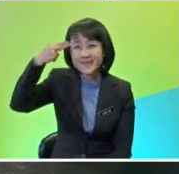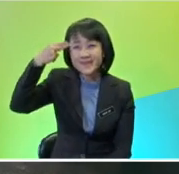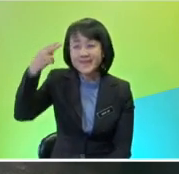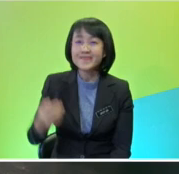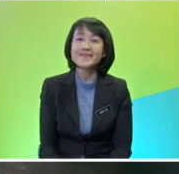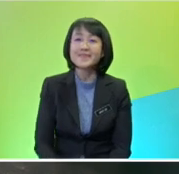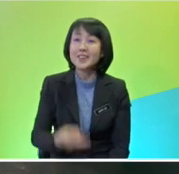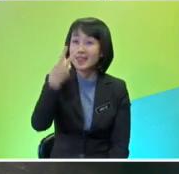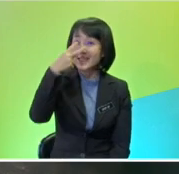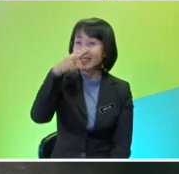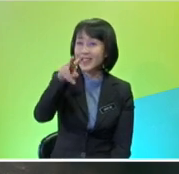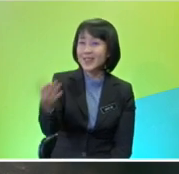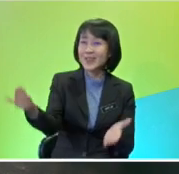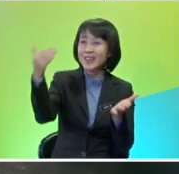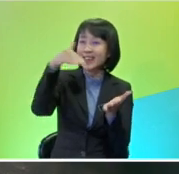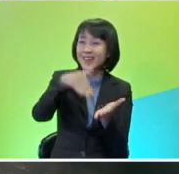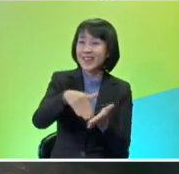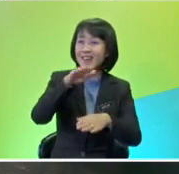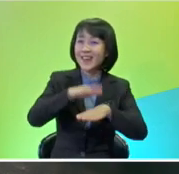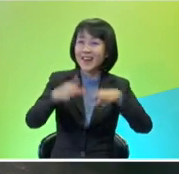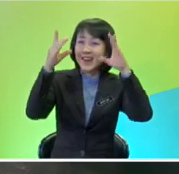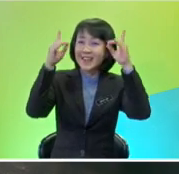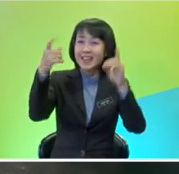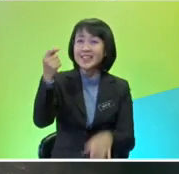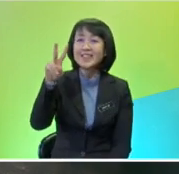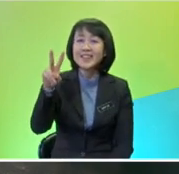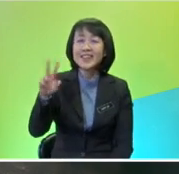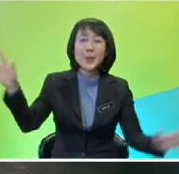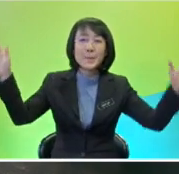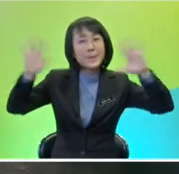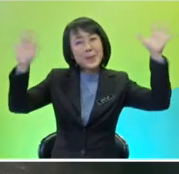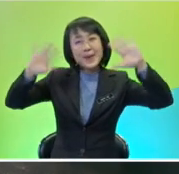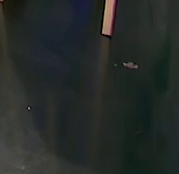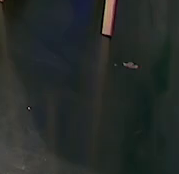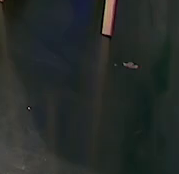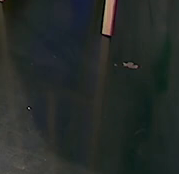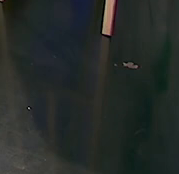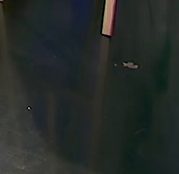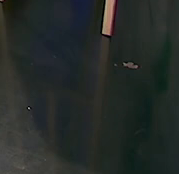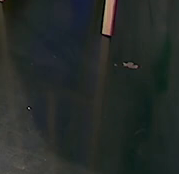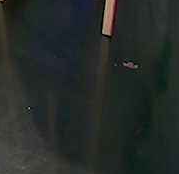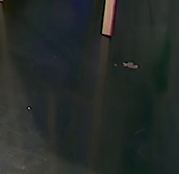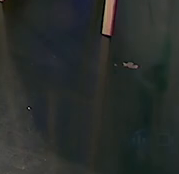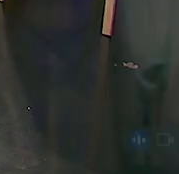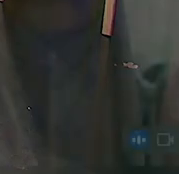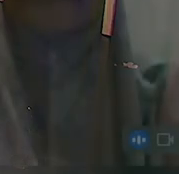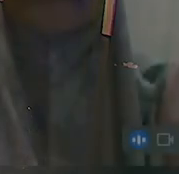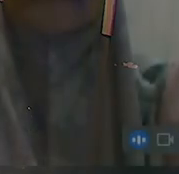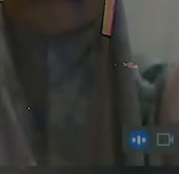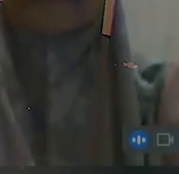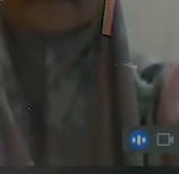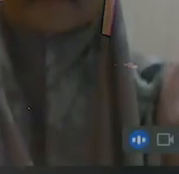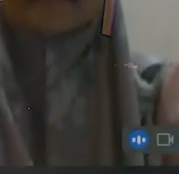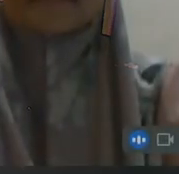watching, we will see you again only on EduwebTV KPM. Bye! Let's sing together, everyone! Let's go! Yeah. Okay, everyone